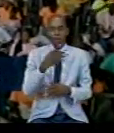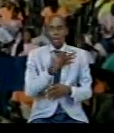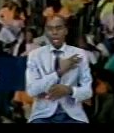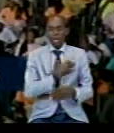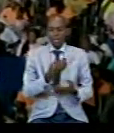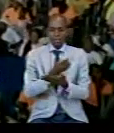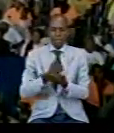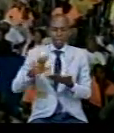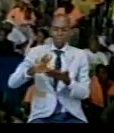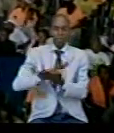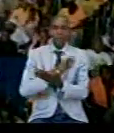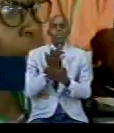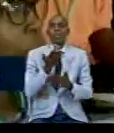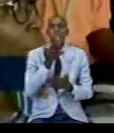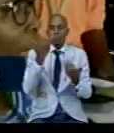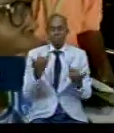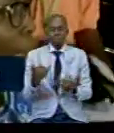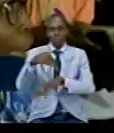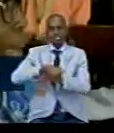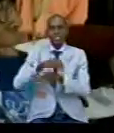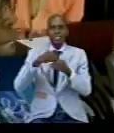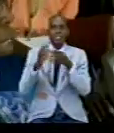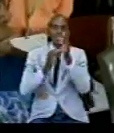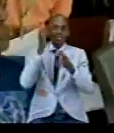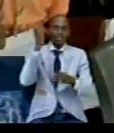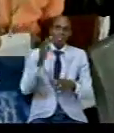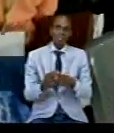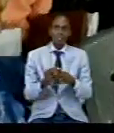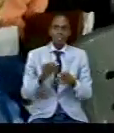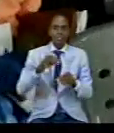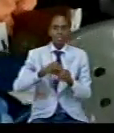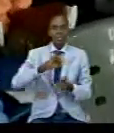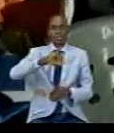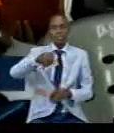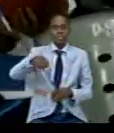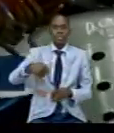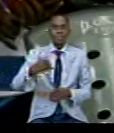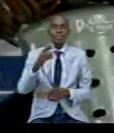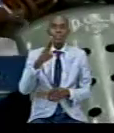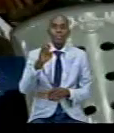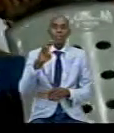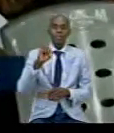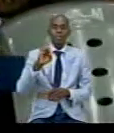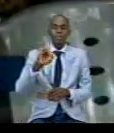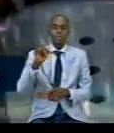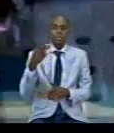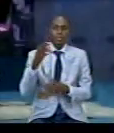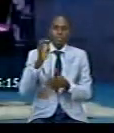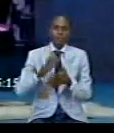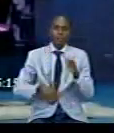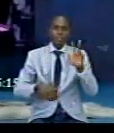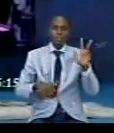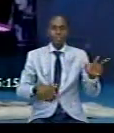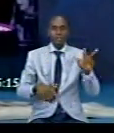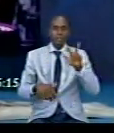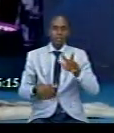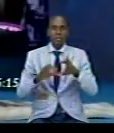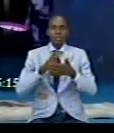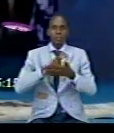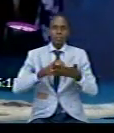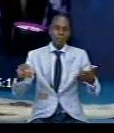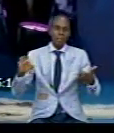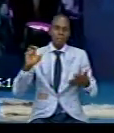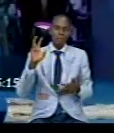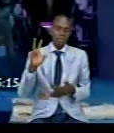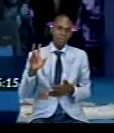in Jesus' name. Jeremiah chapter 3, 33, verse 3. In